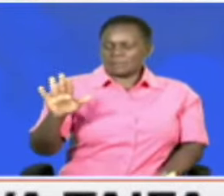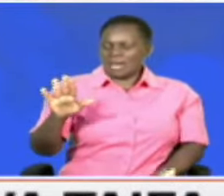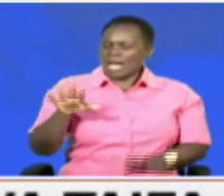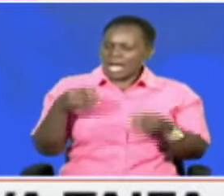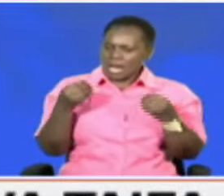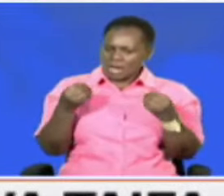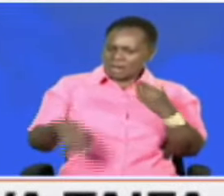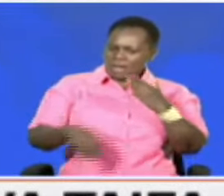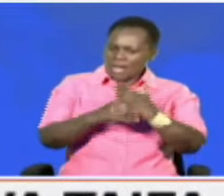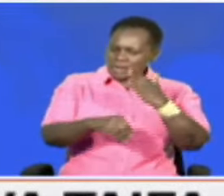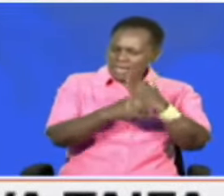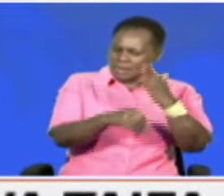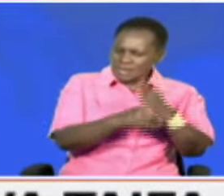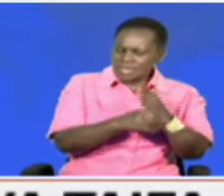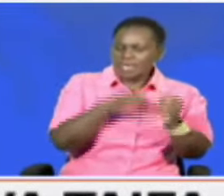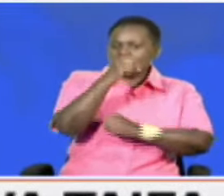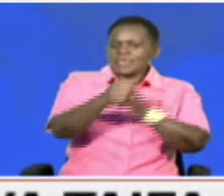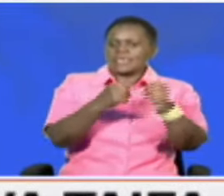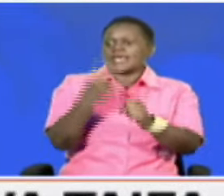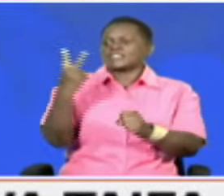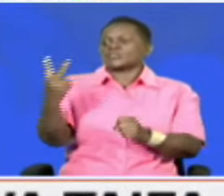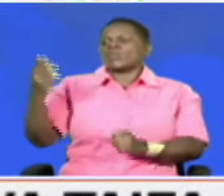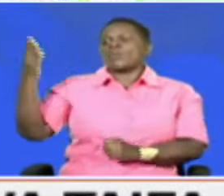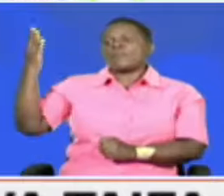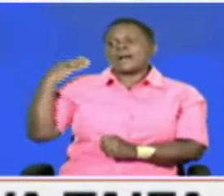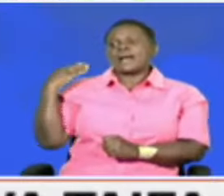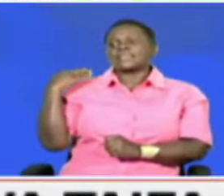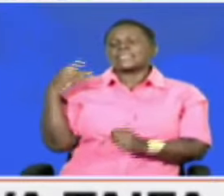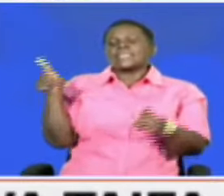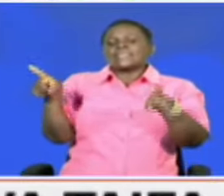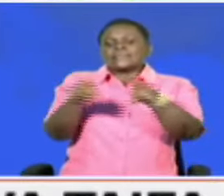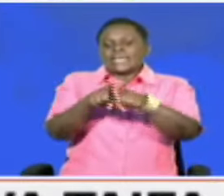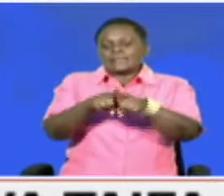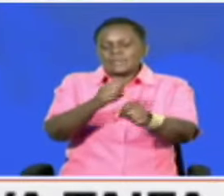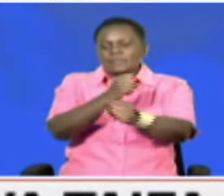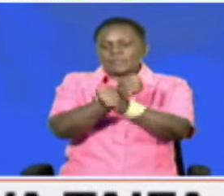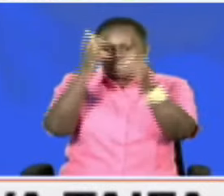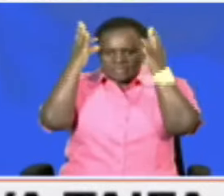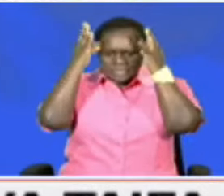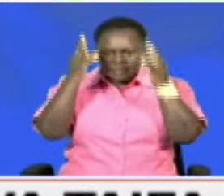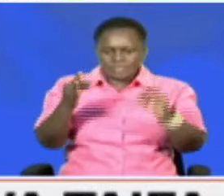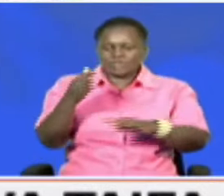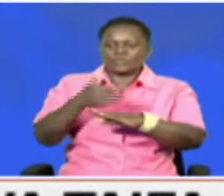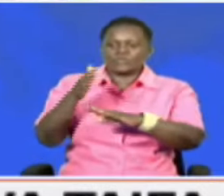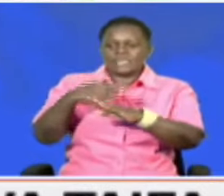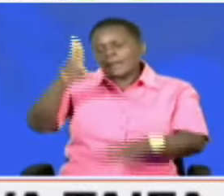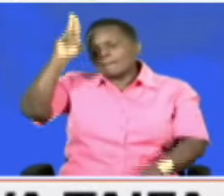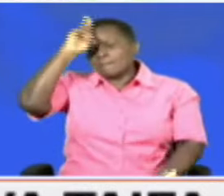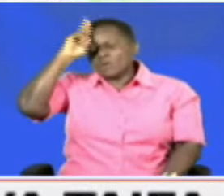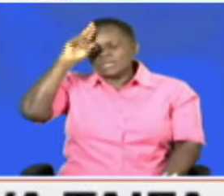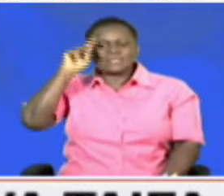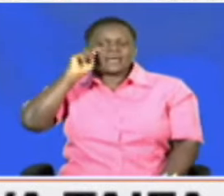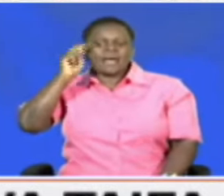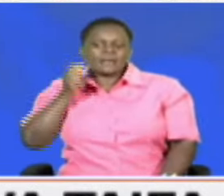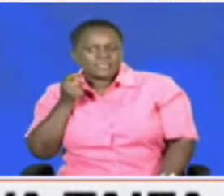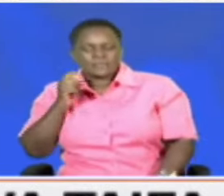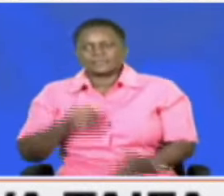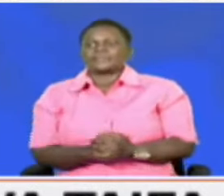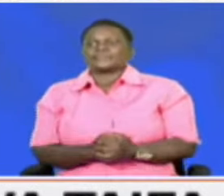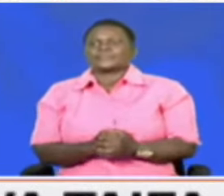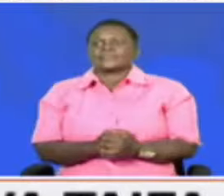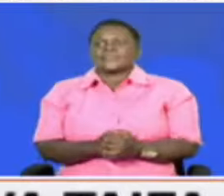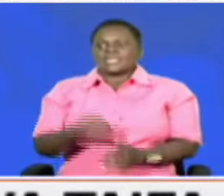umesemekana kuongezeka kwa miaka miwili iliyopita, vile vile akitetea hatua ya kuwapeleka maafisa wa polisi Haiti.